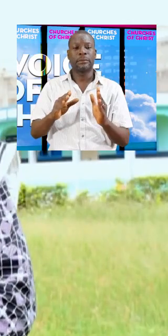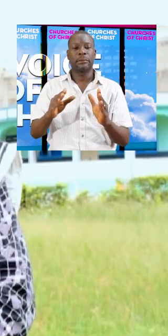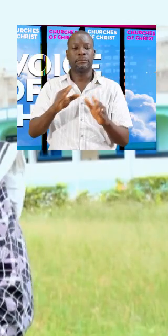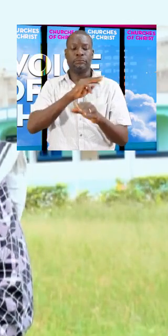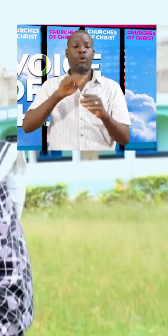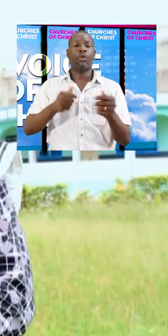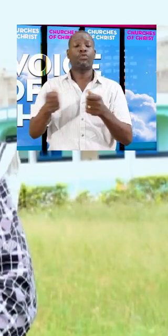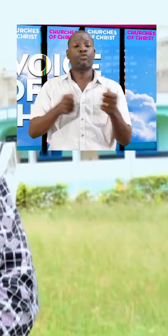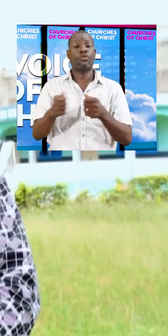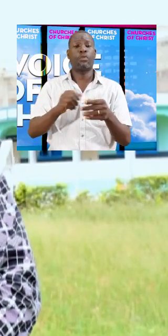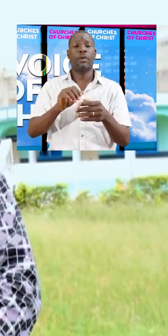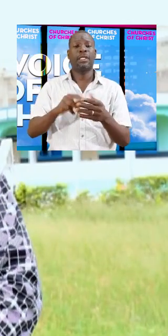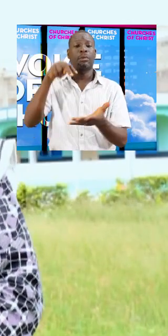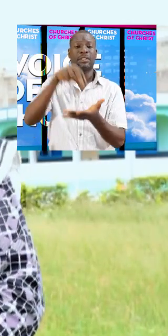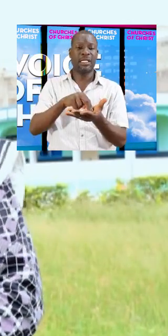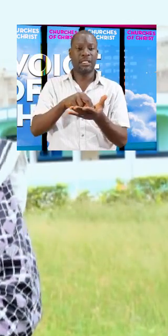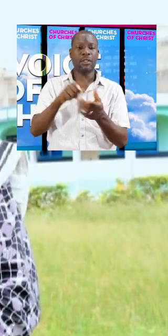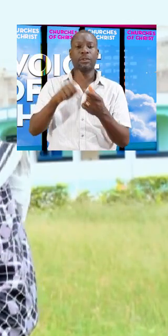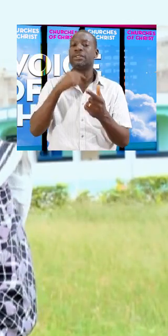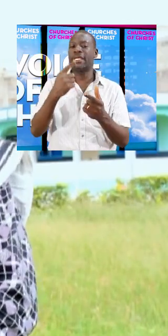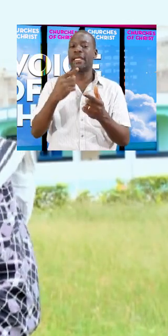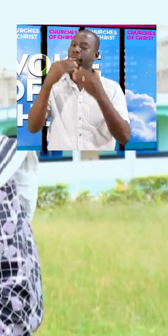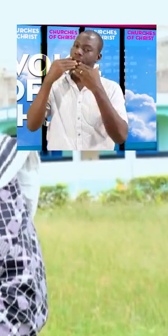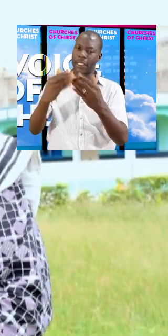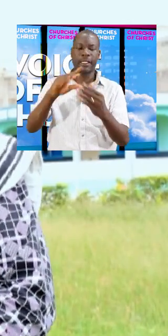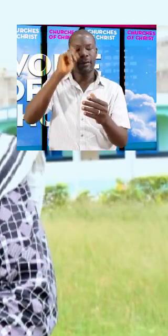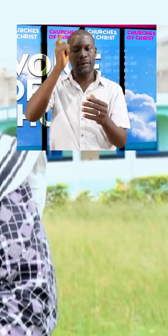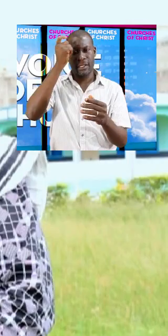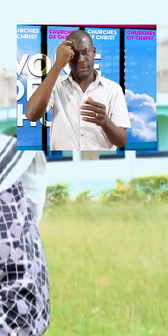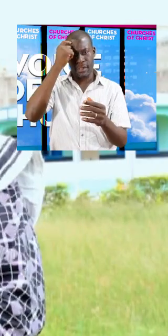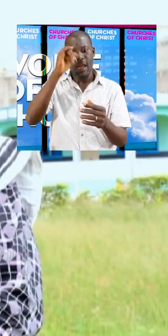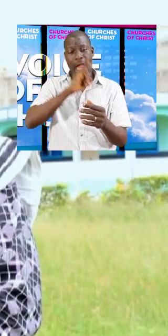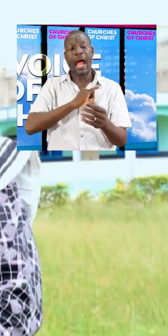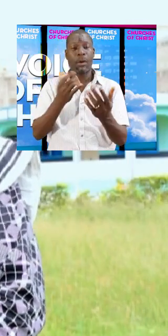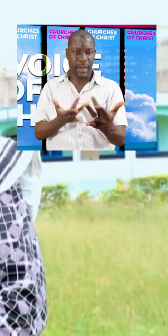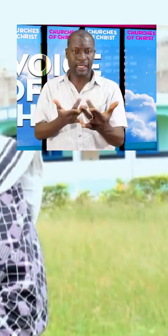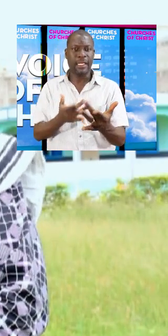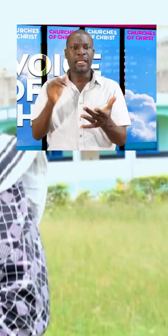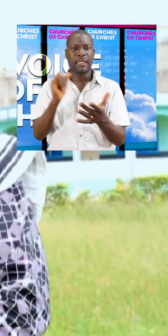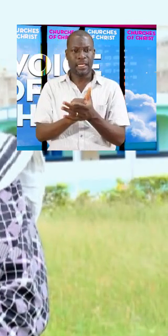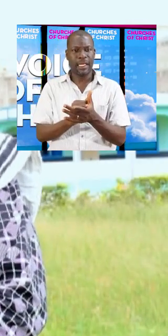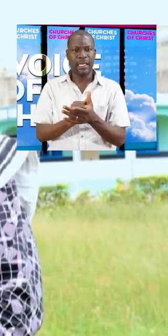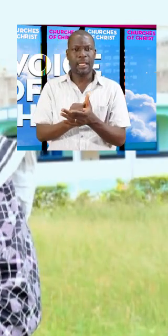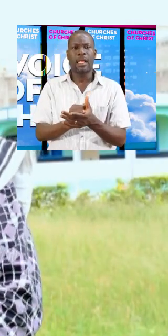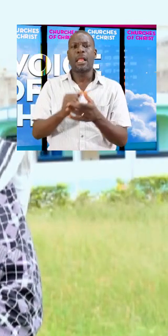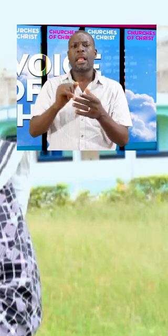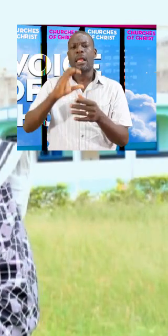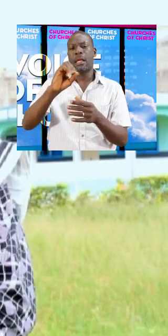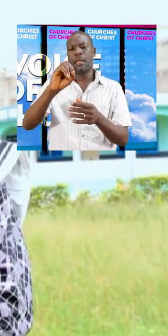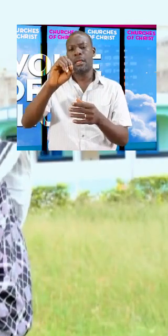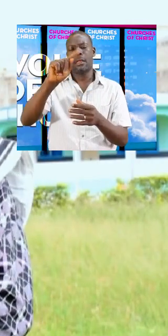sori na mba ma aban ayiko me hwe ekwan se Catholic Bishops Conference ebe